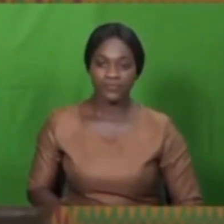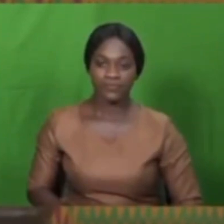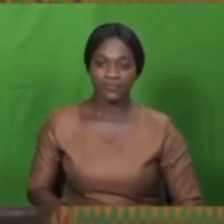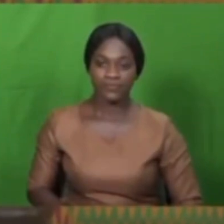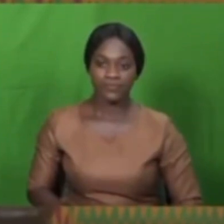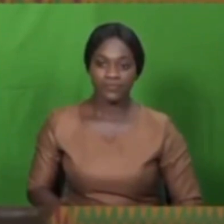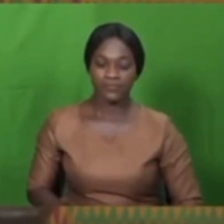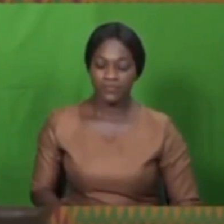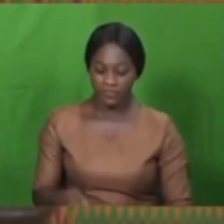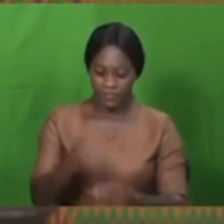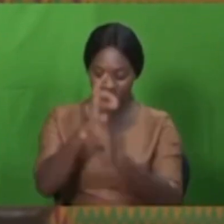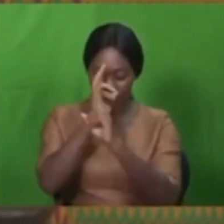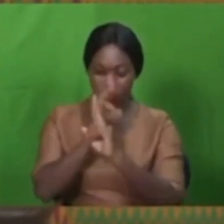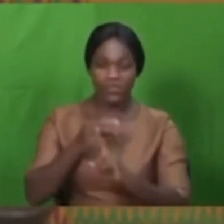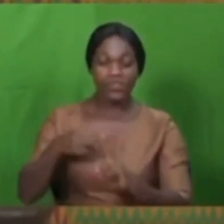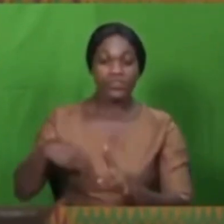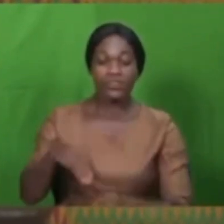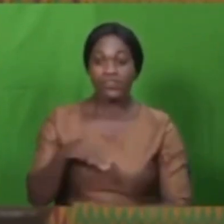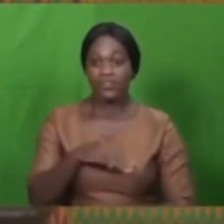Honorable members,